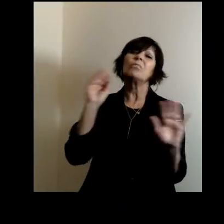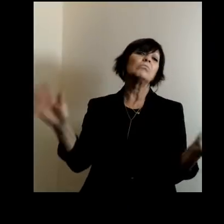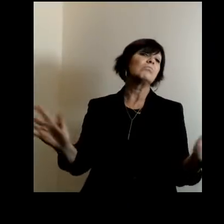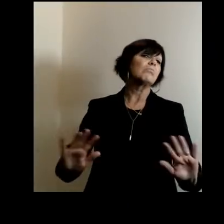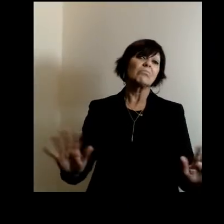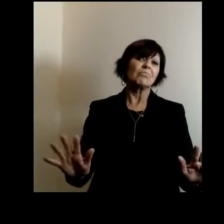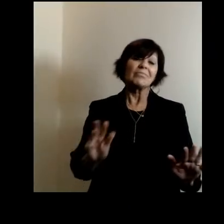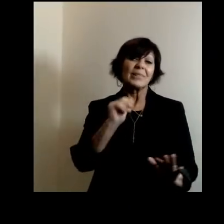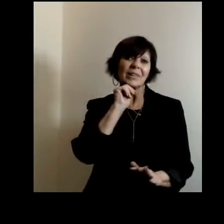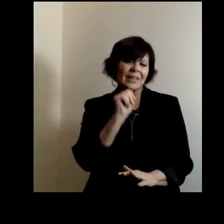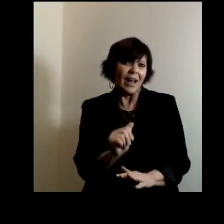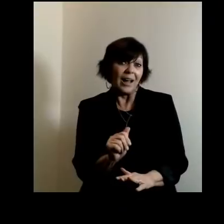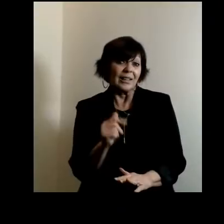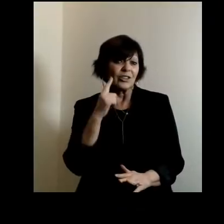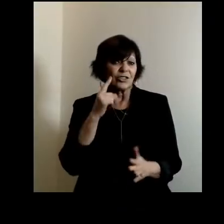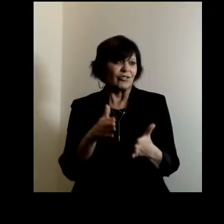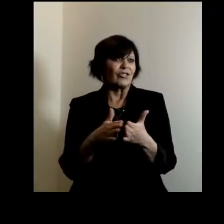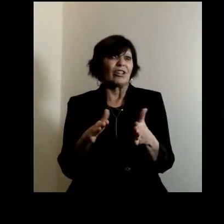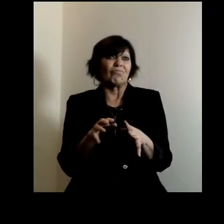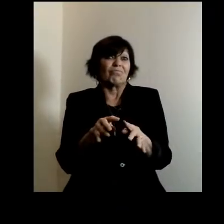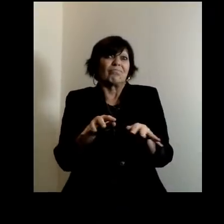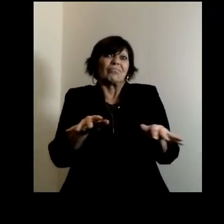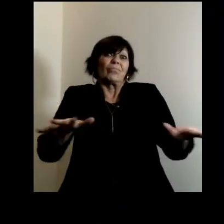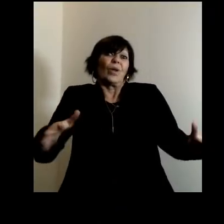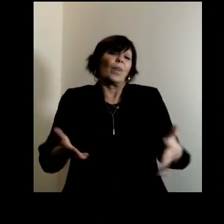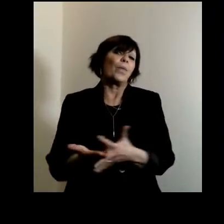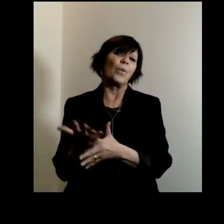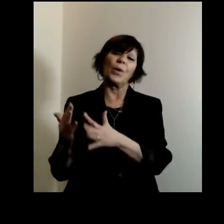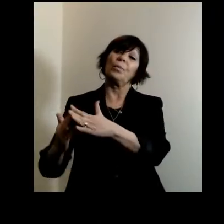this, and it's not. It's just general community spread.